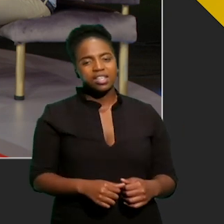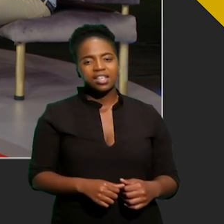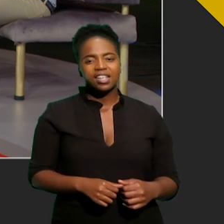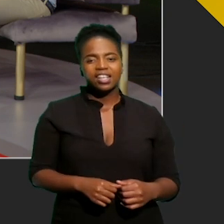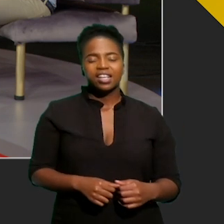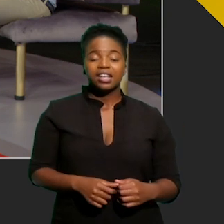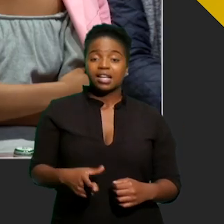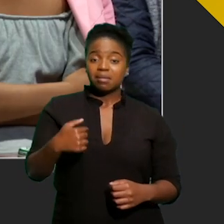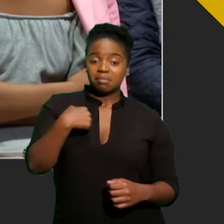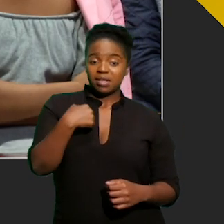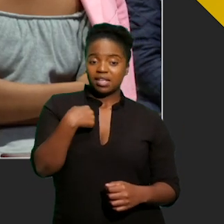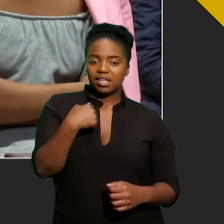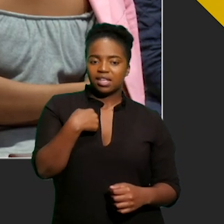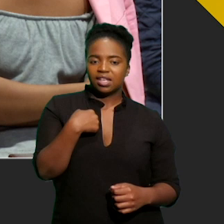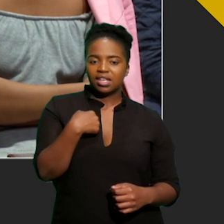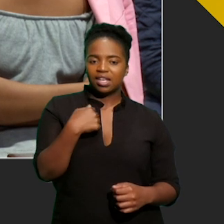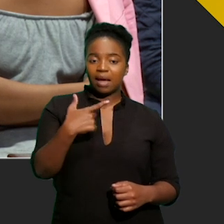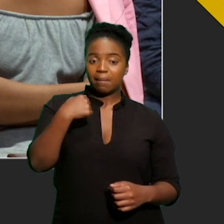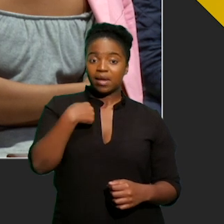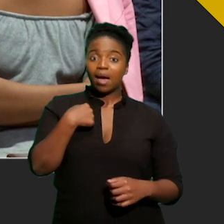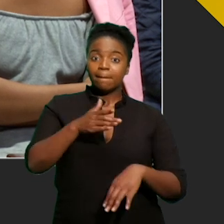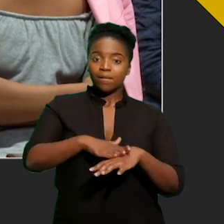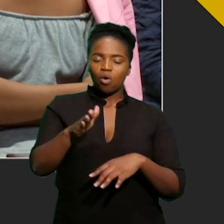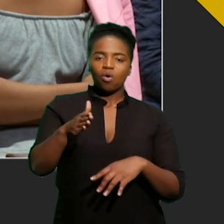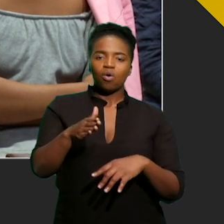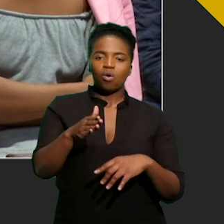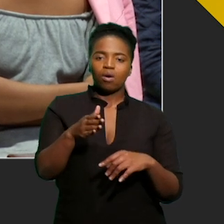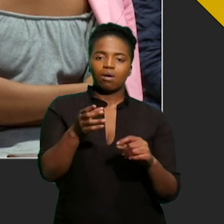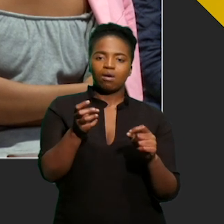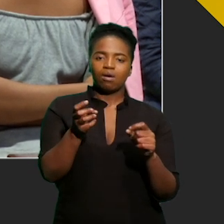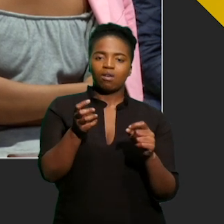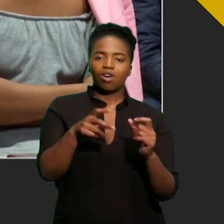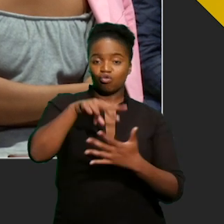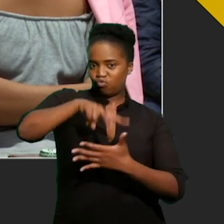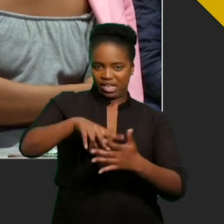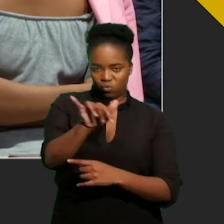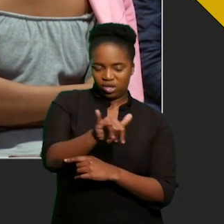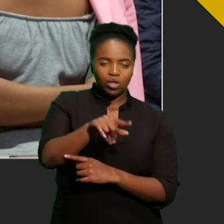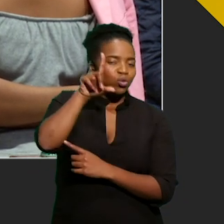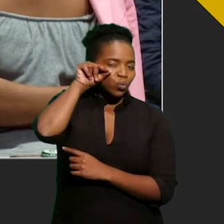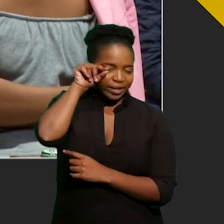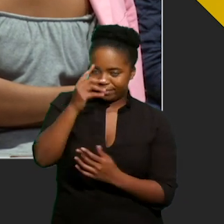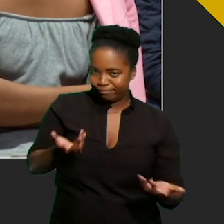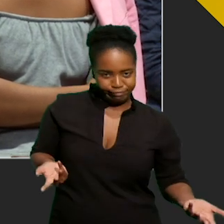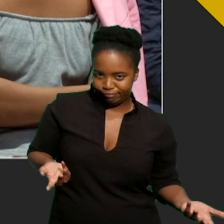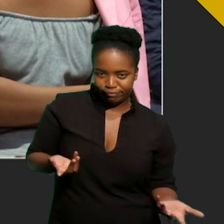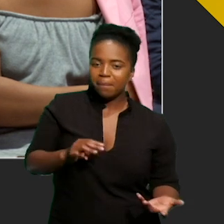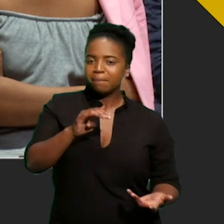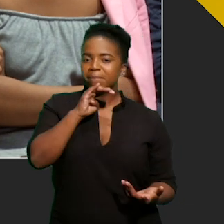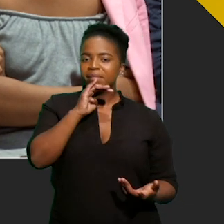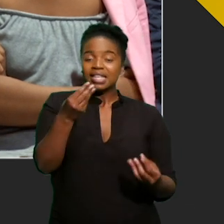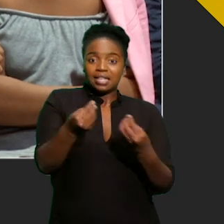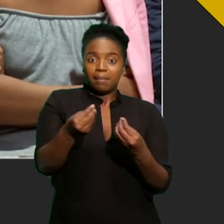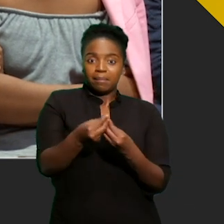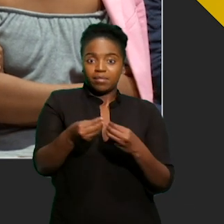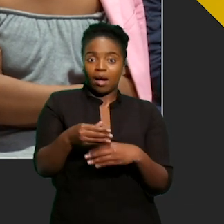think with me, Indo Ling, you are more exposed to. Okay. With Twitter, it's obviously going to be in the trend